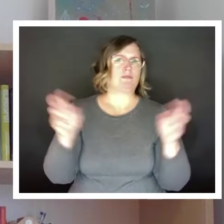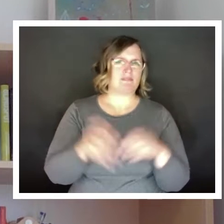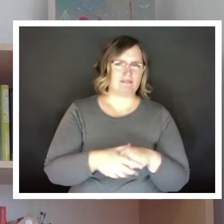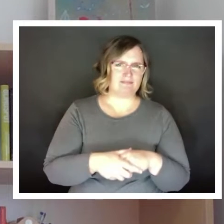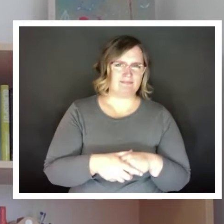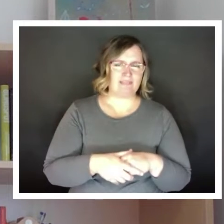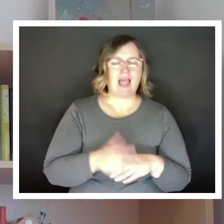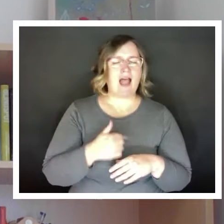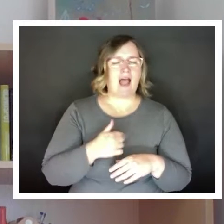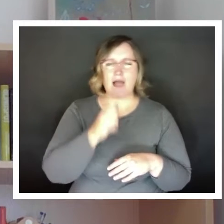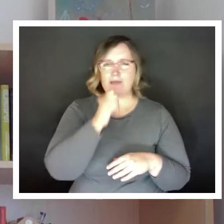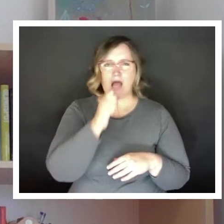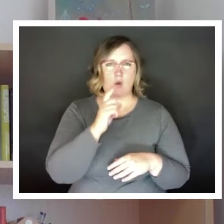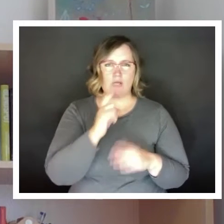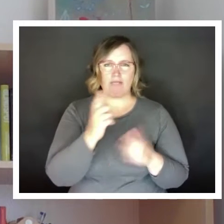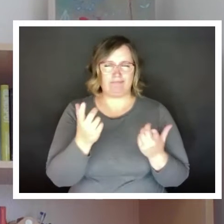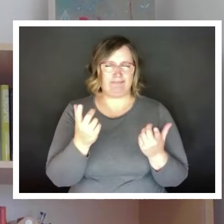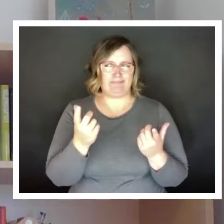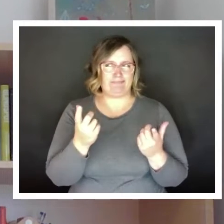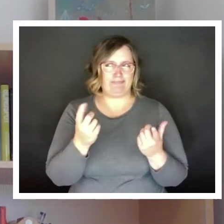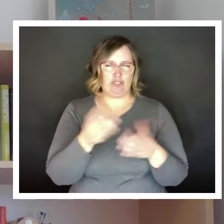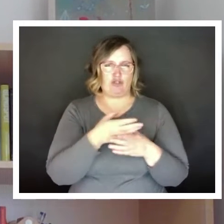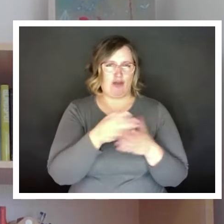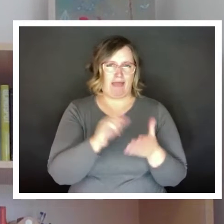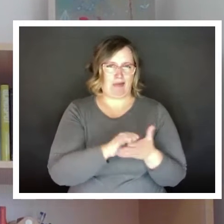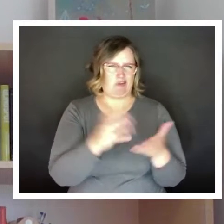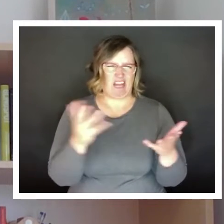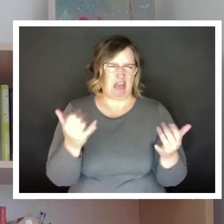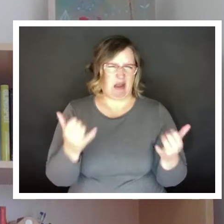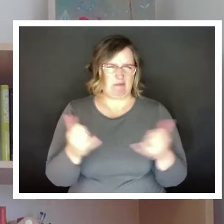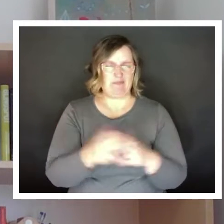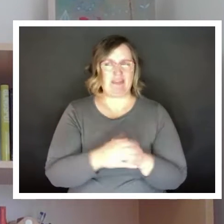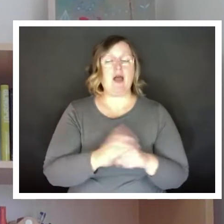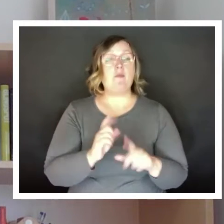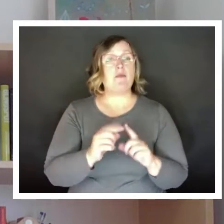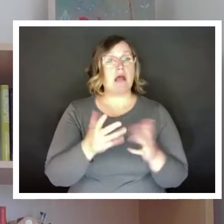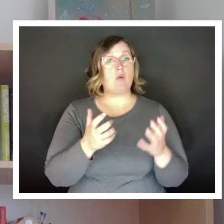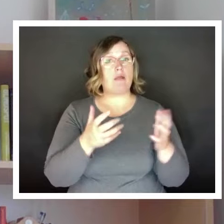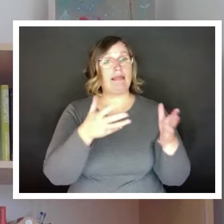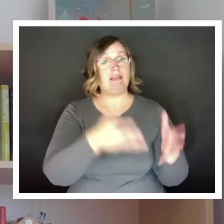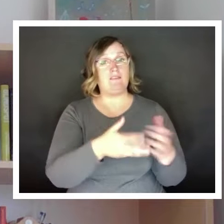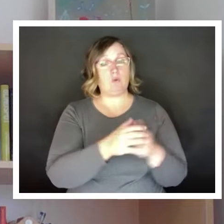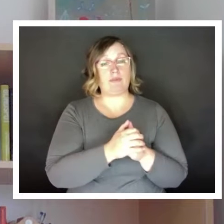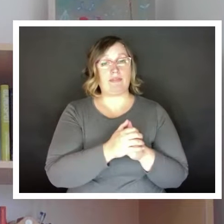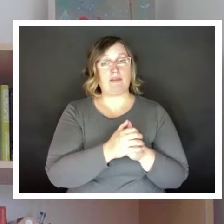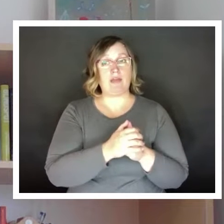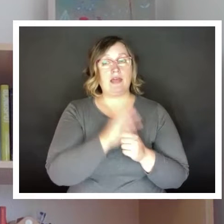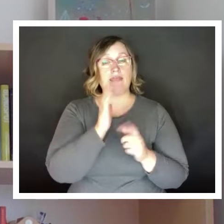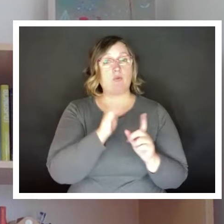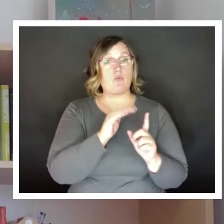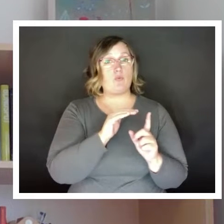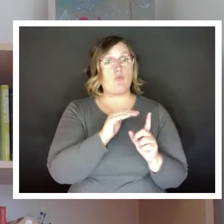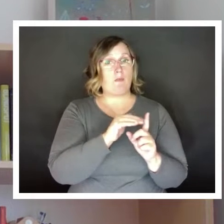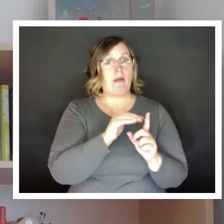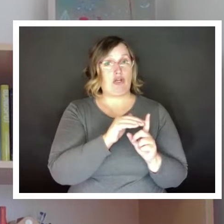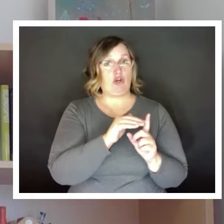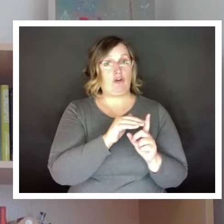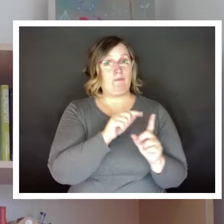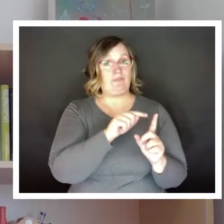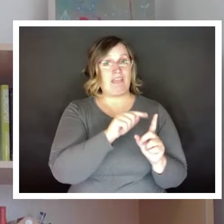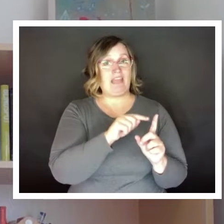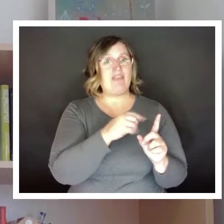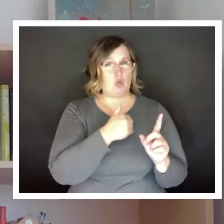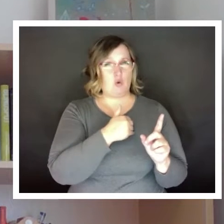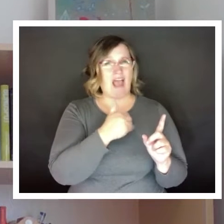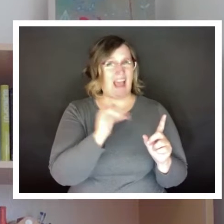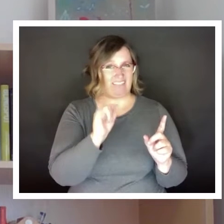I'm not going to do that. What I will leave you with is the reminder that you have it within yourself.